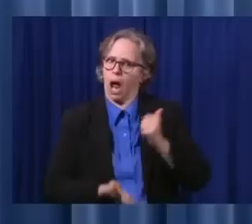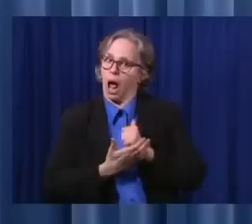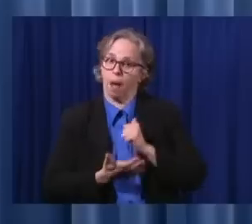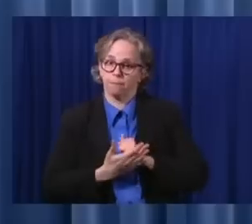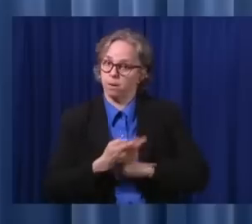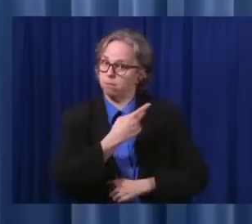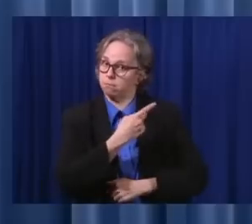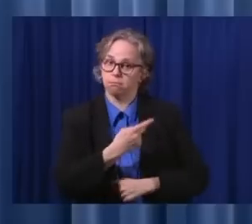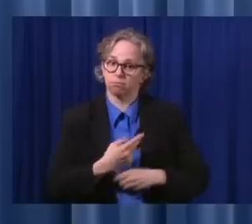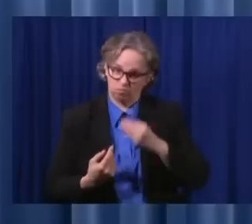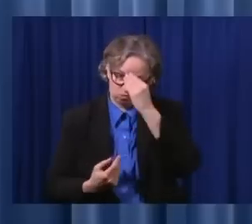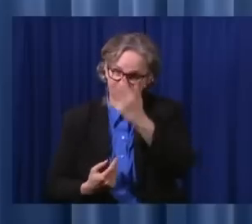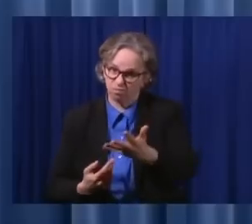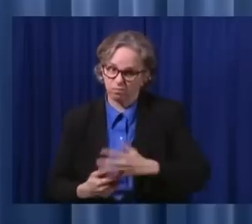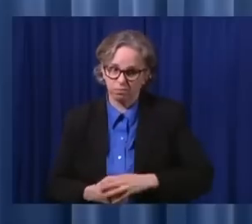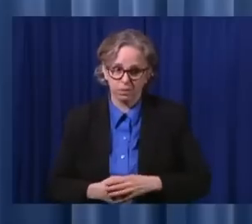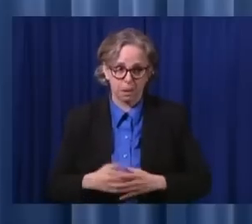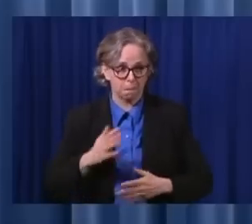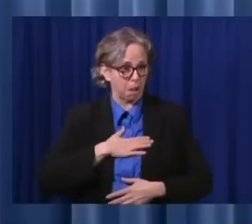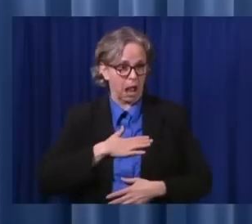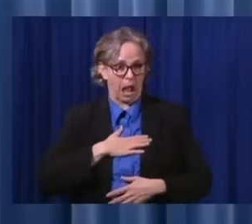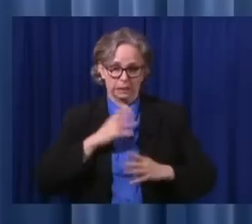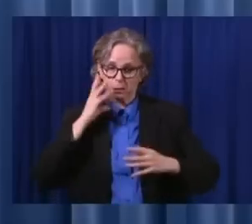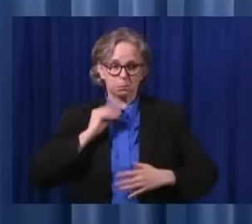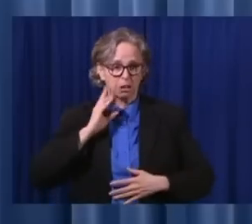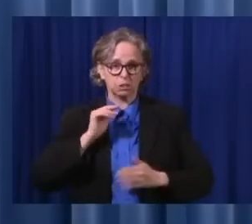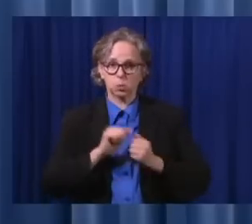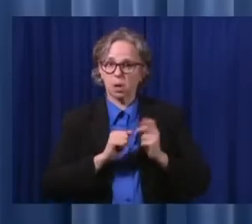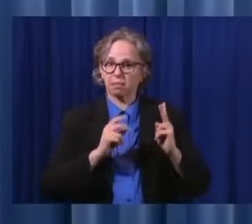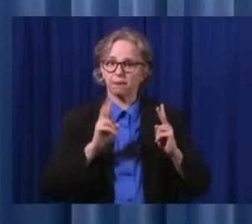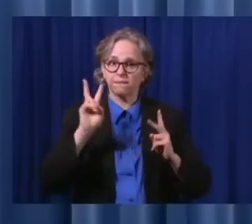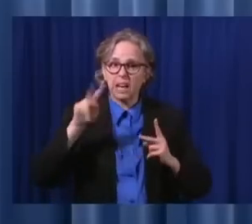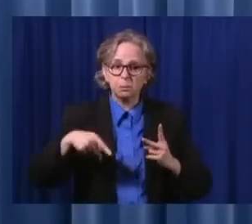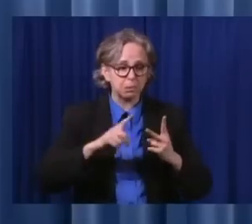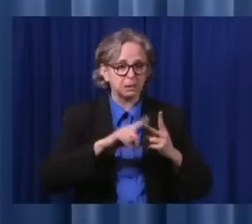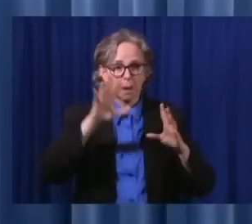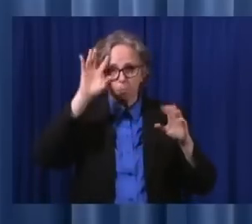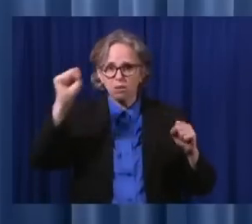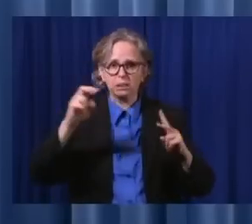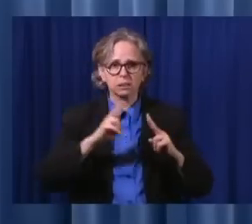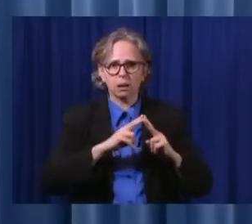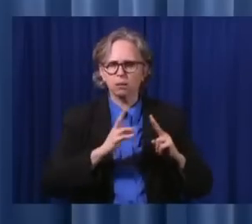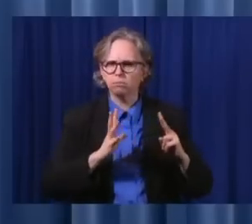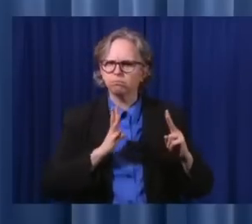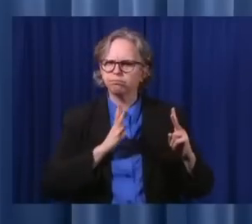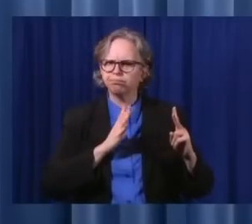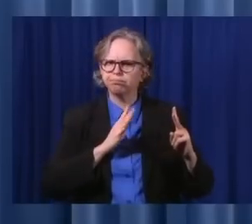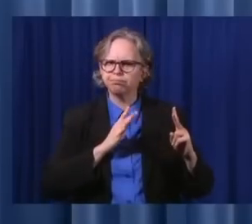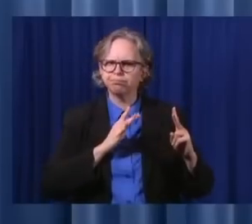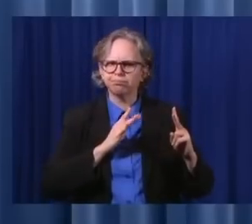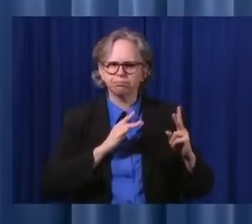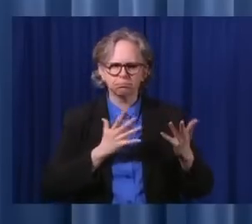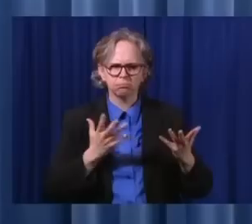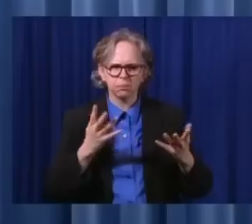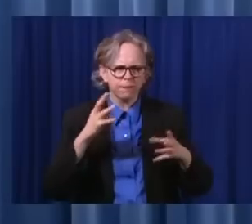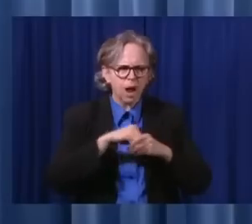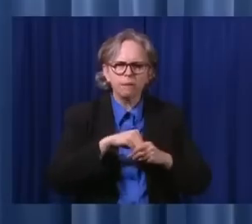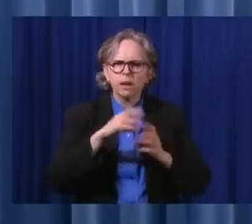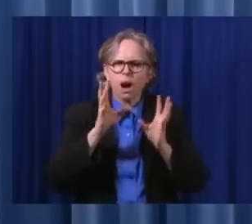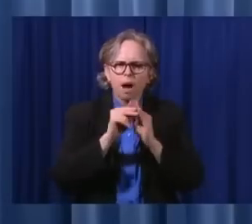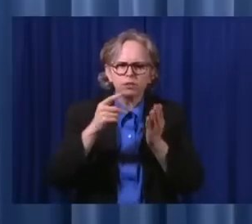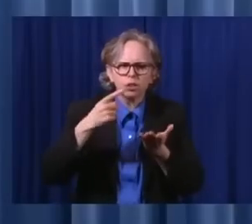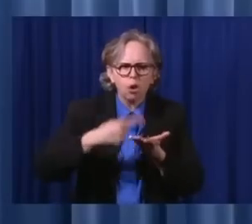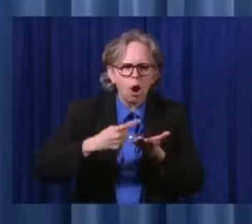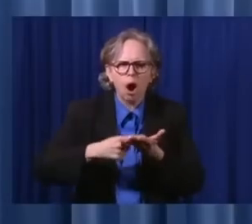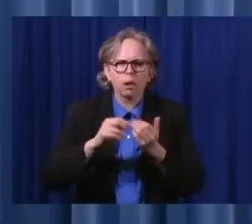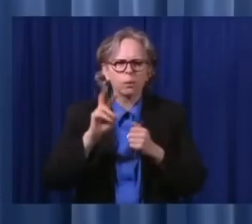tell you is what my personal experience has been with the president and with the vice president. We're on conference calls with the vice president every week, sometimes